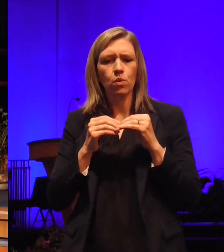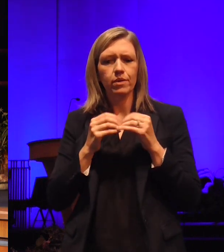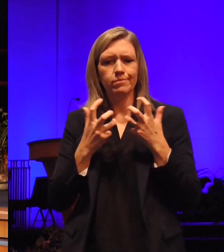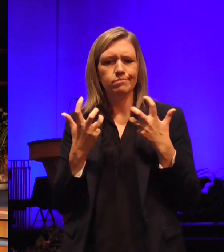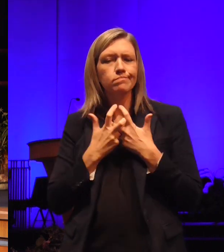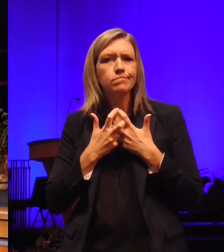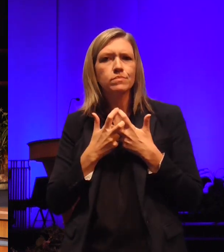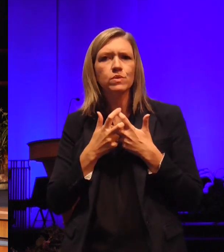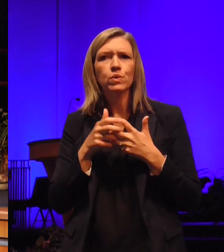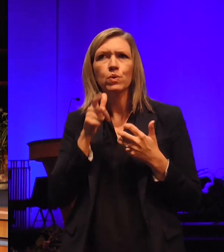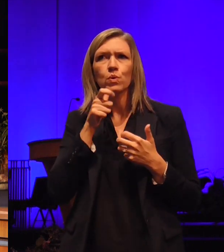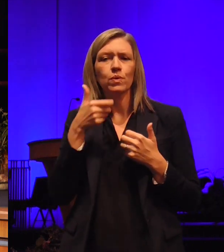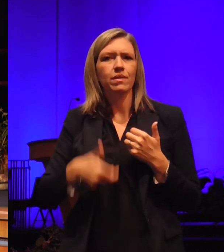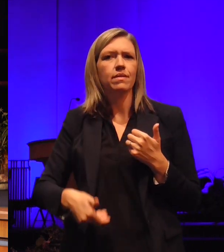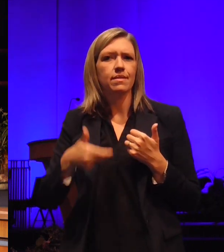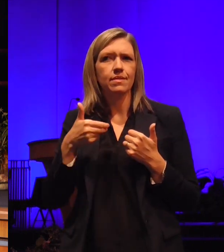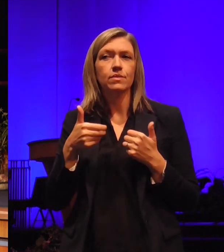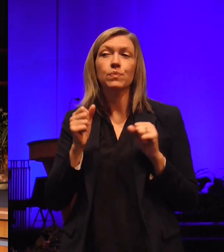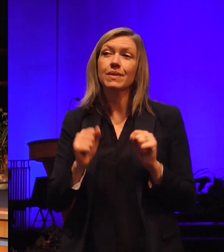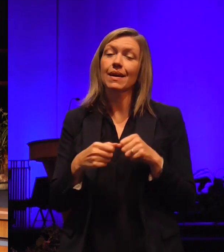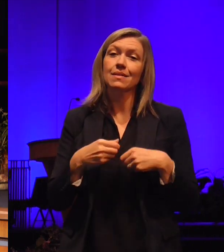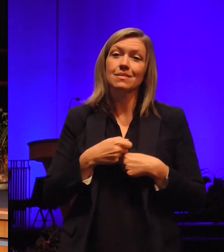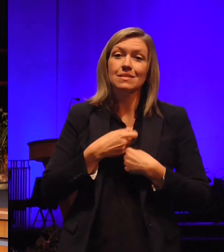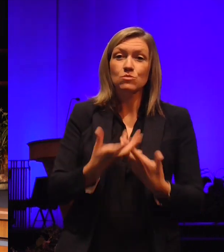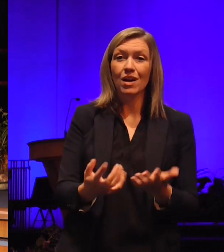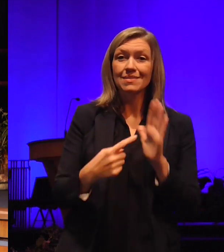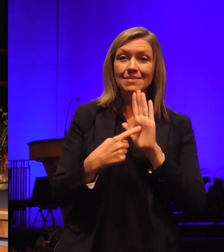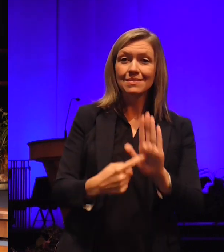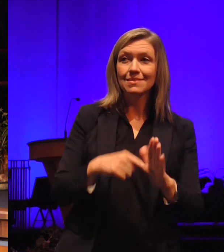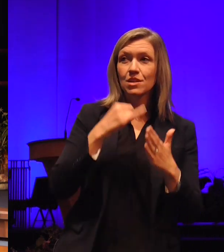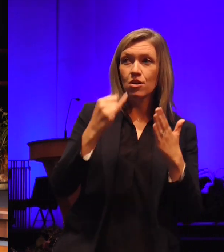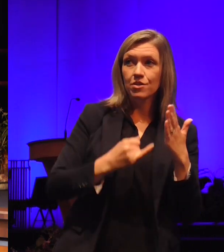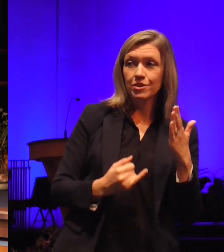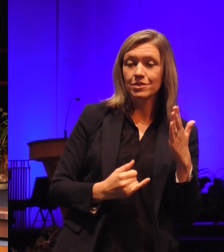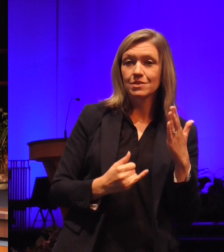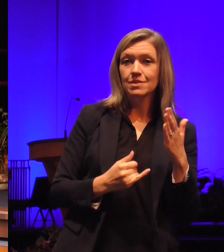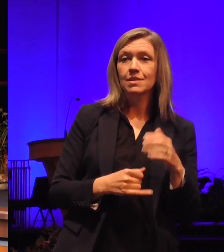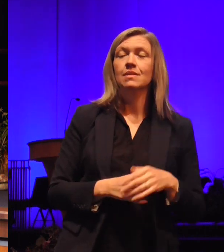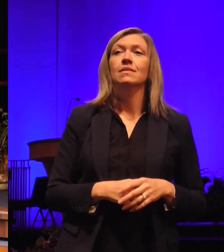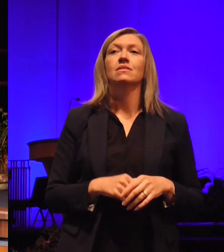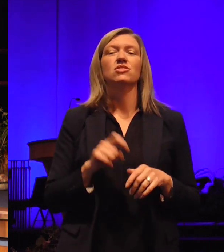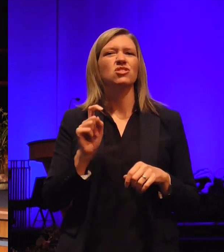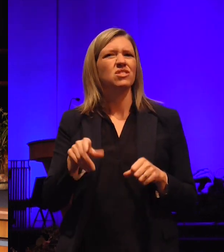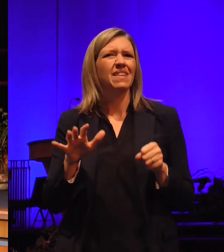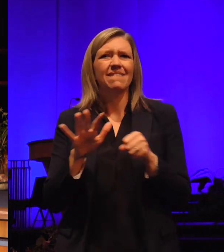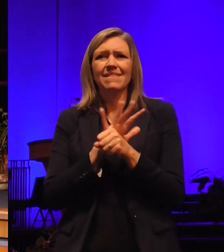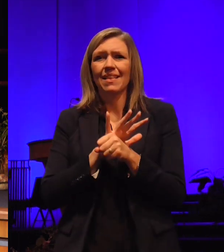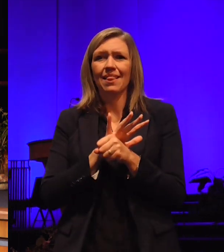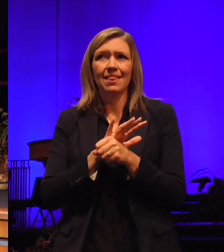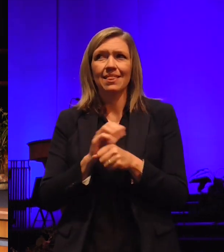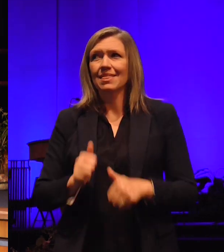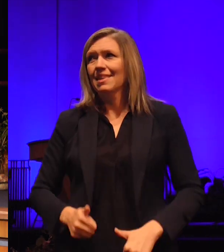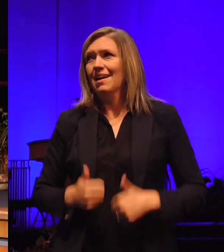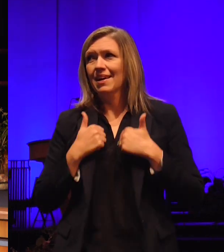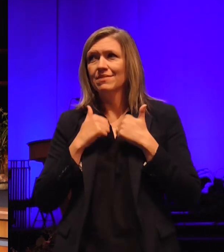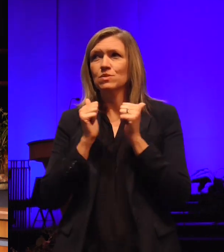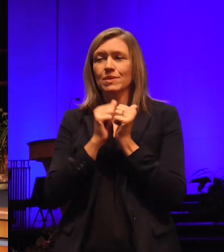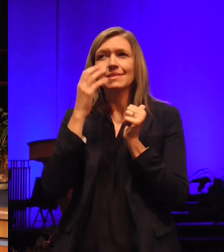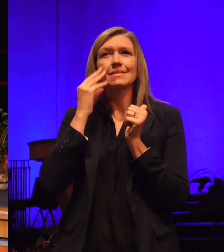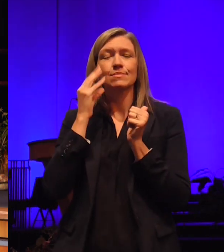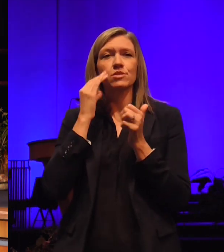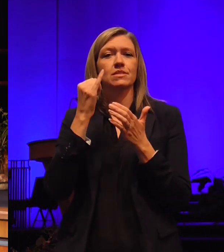are. So we can express art, and then we should fill our lives with the experience of